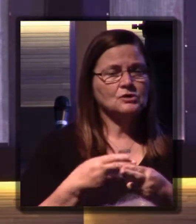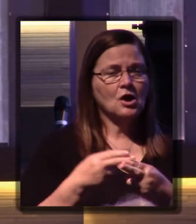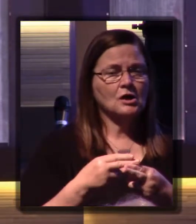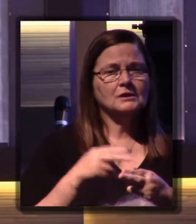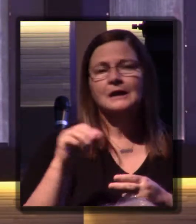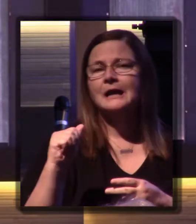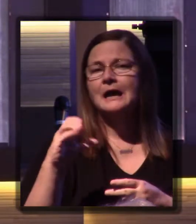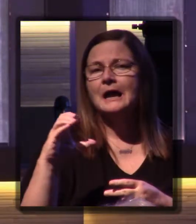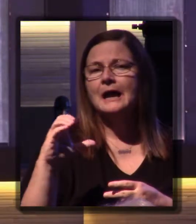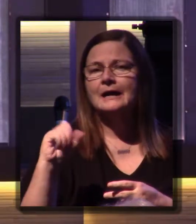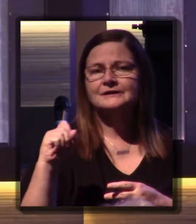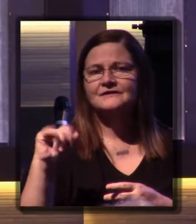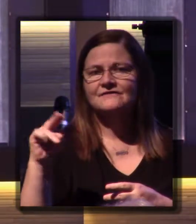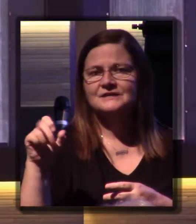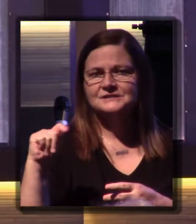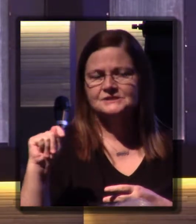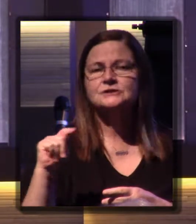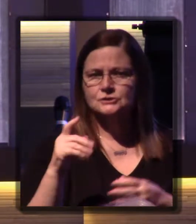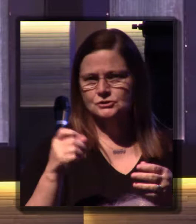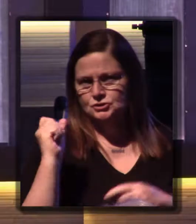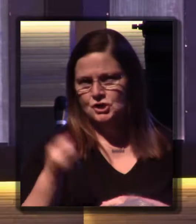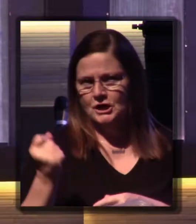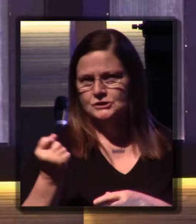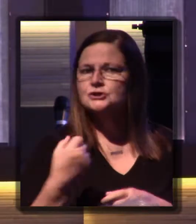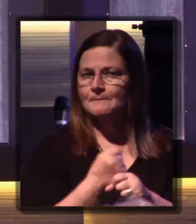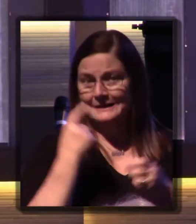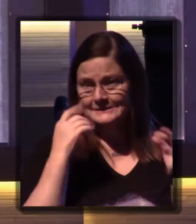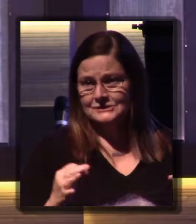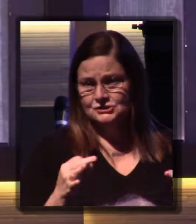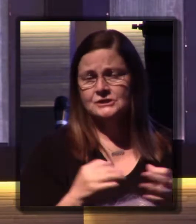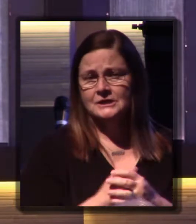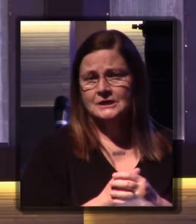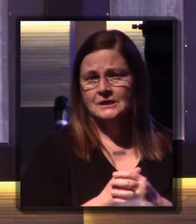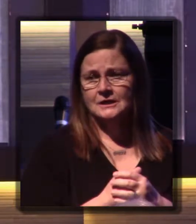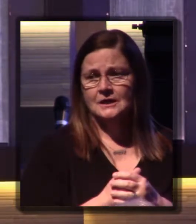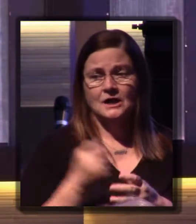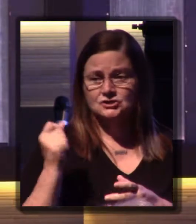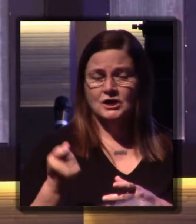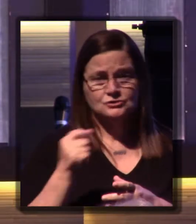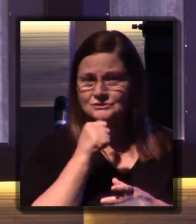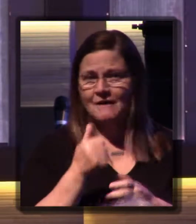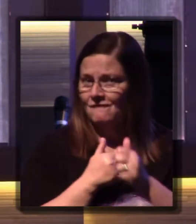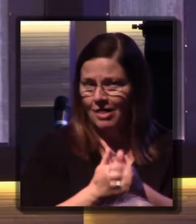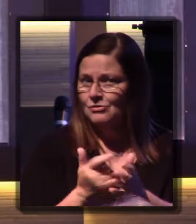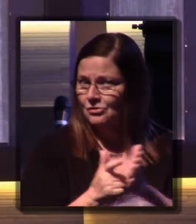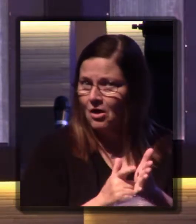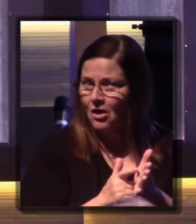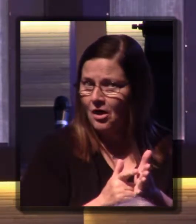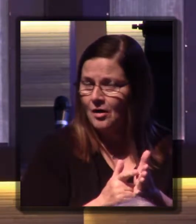an activist judge make a decision. And that is a judge who is not necessarily following the